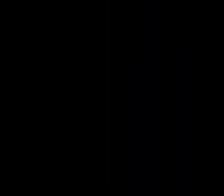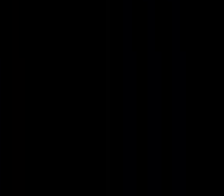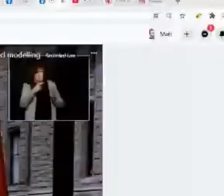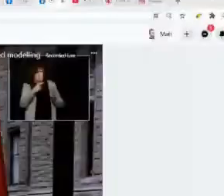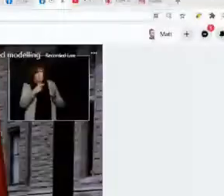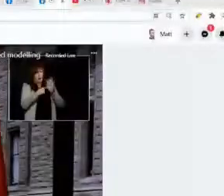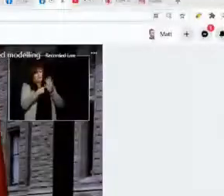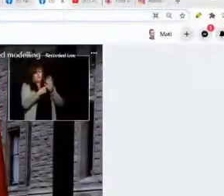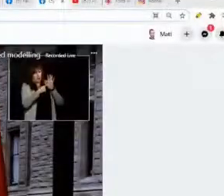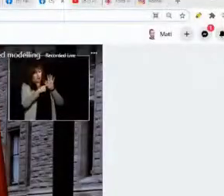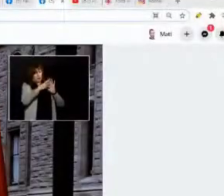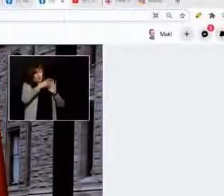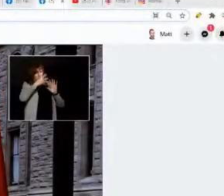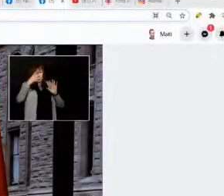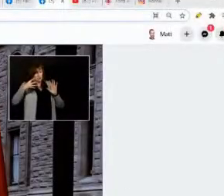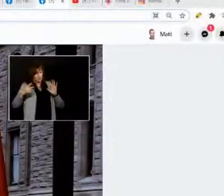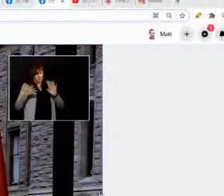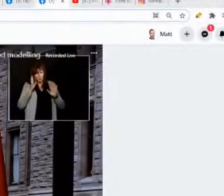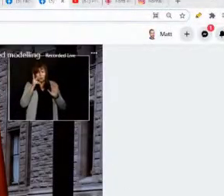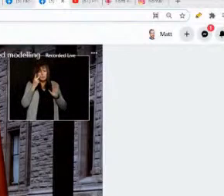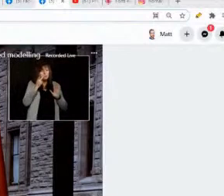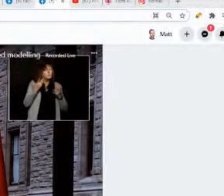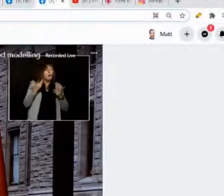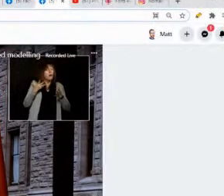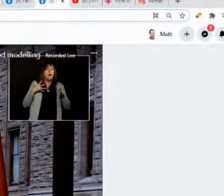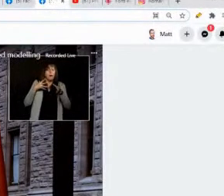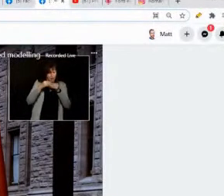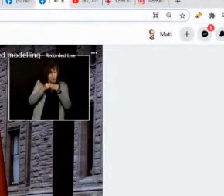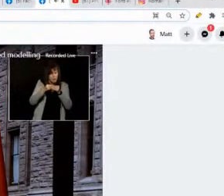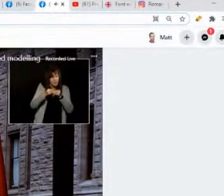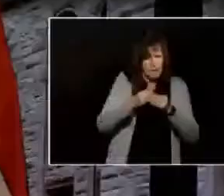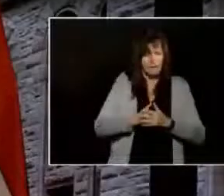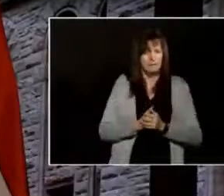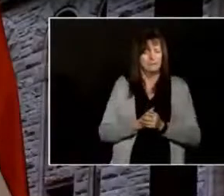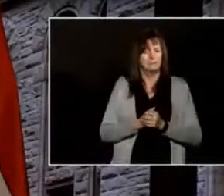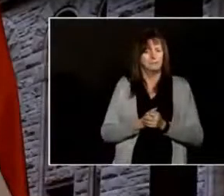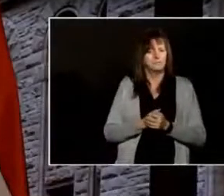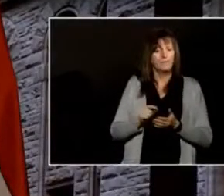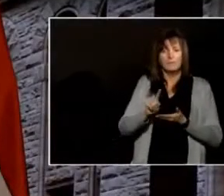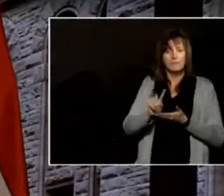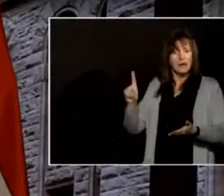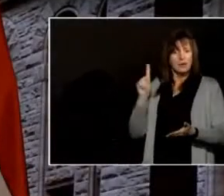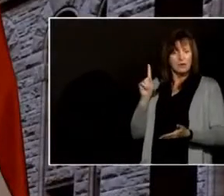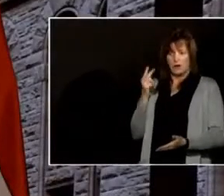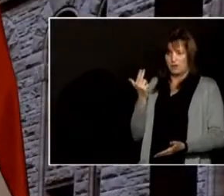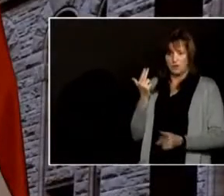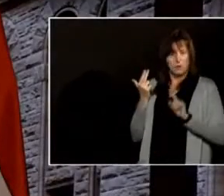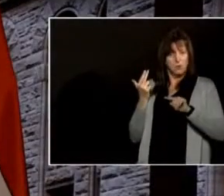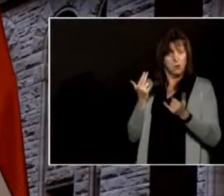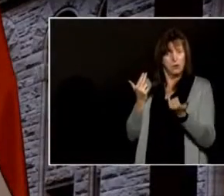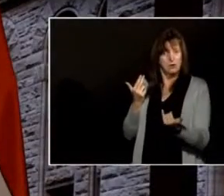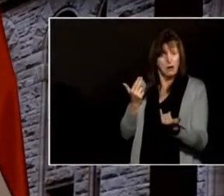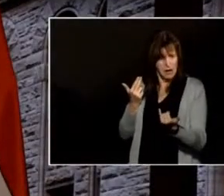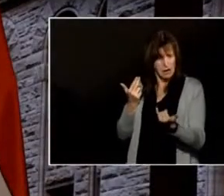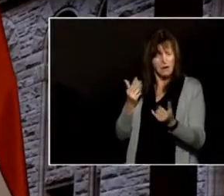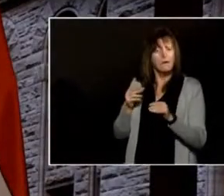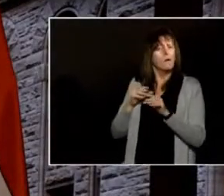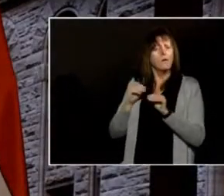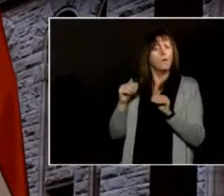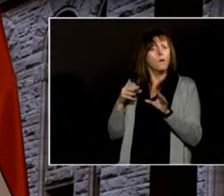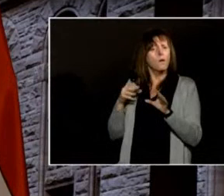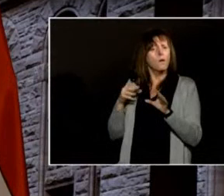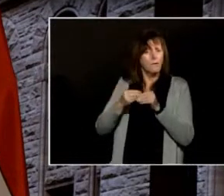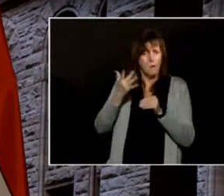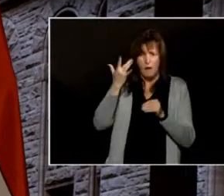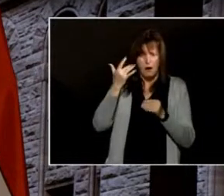right, so we got this up. Let's pull this up, get some volume going. From the team, because things are moving that quickly.